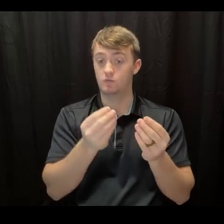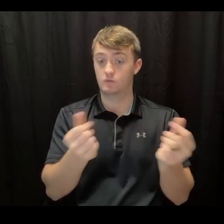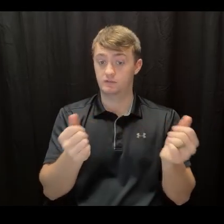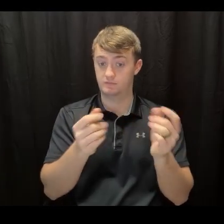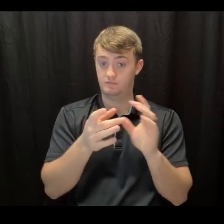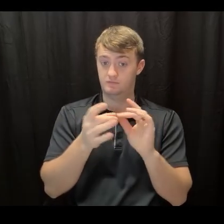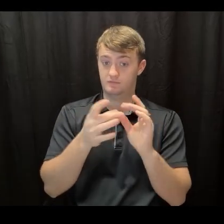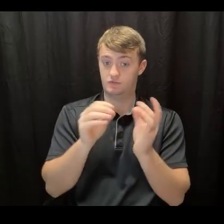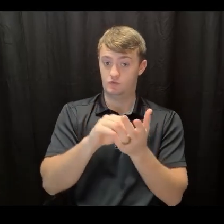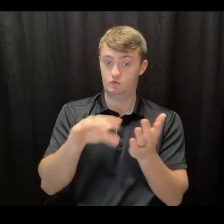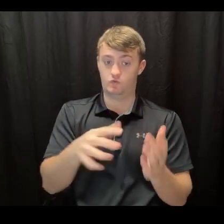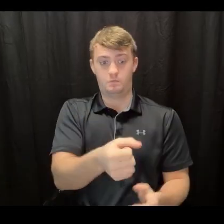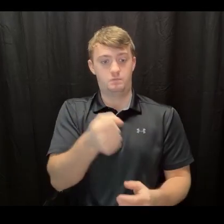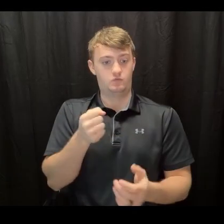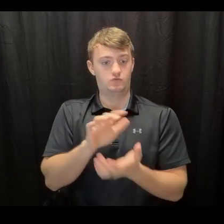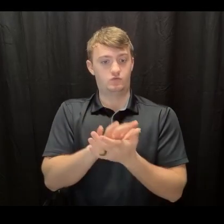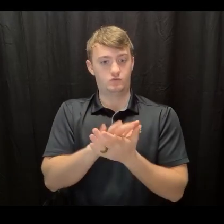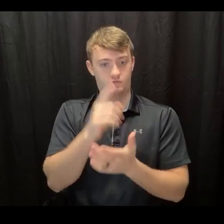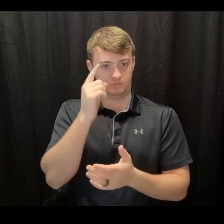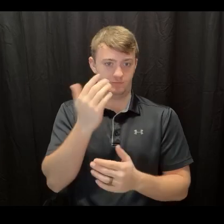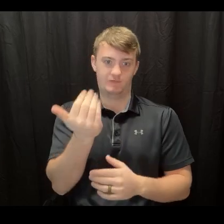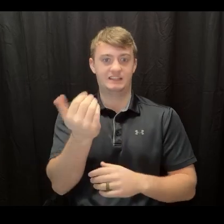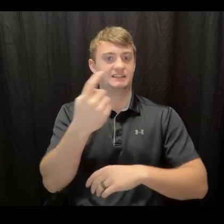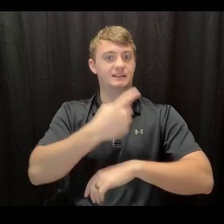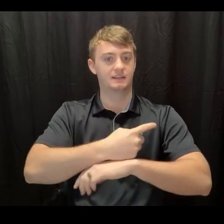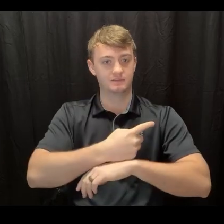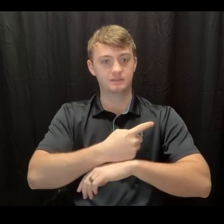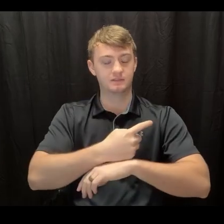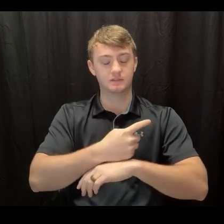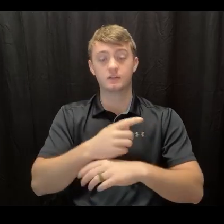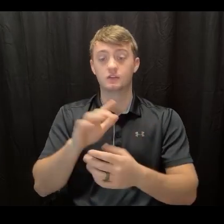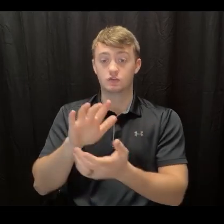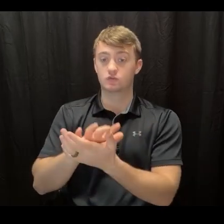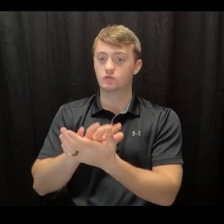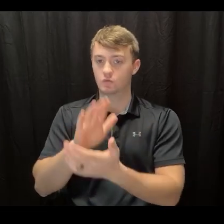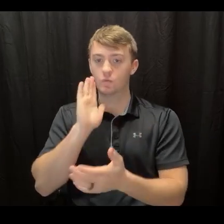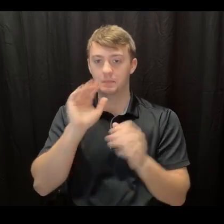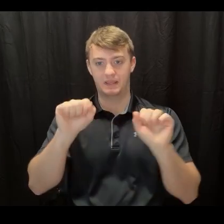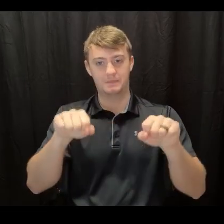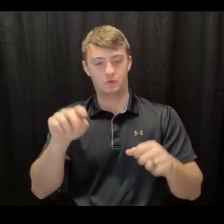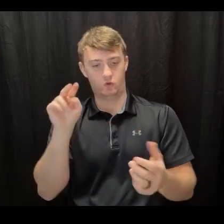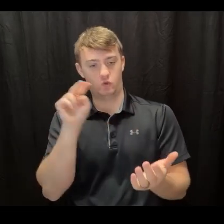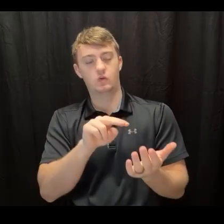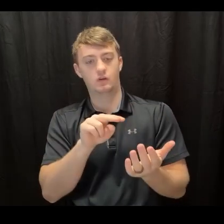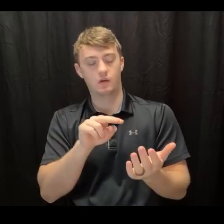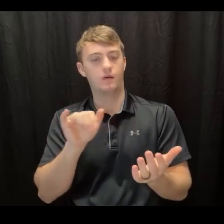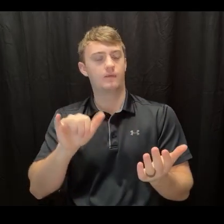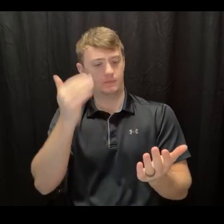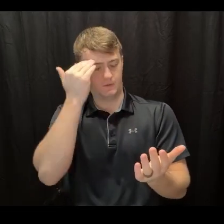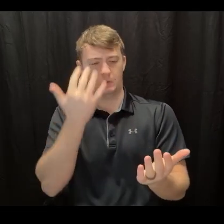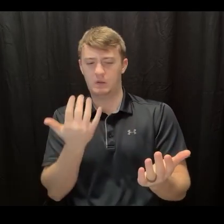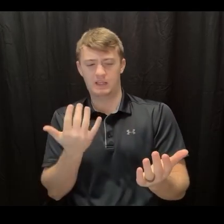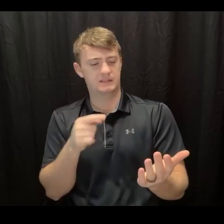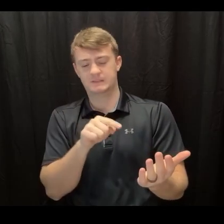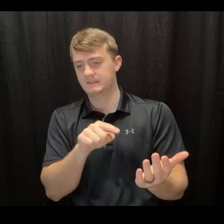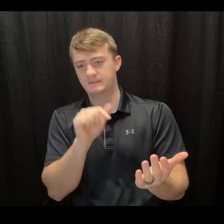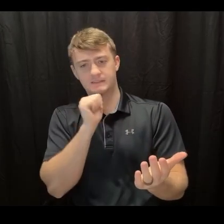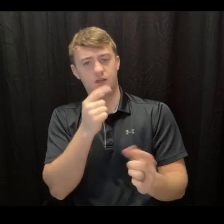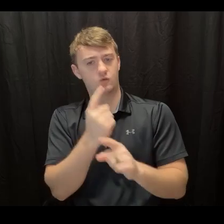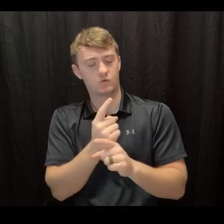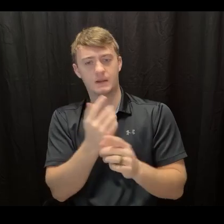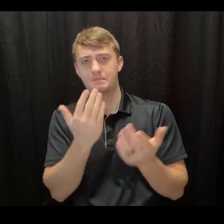a resolution says a student was removed out of school for 15 days, a school will be able to look at that and know, wait,